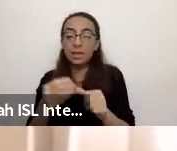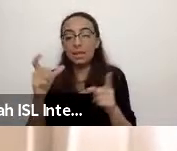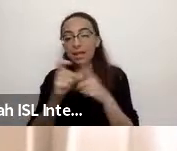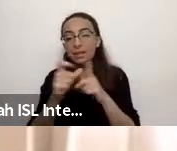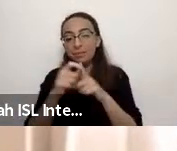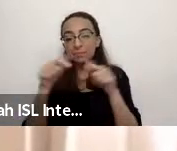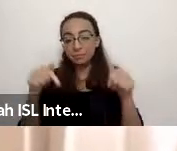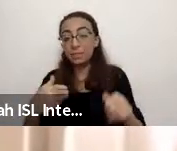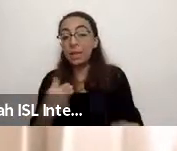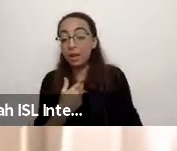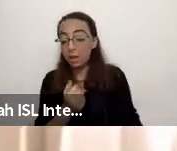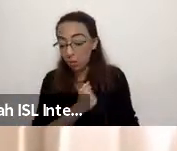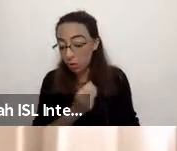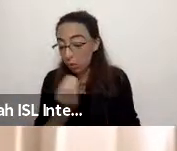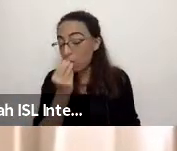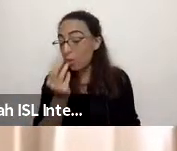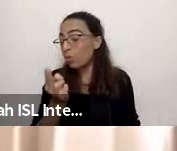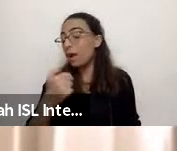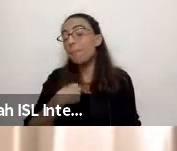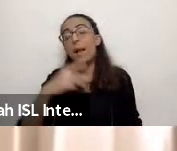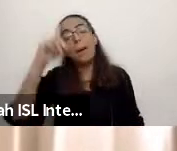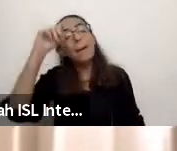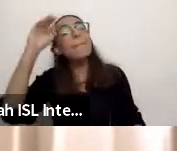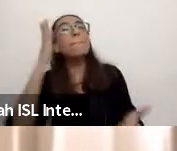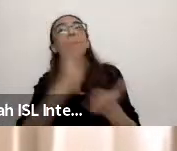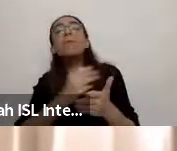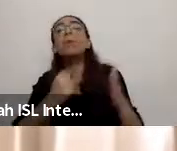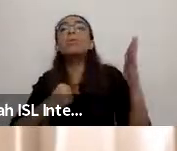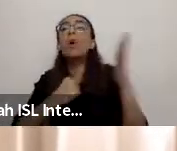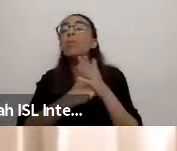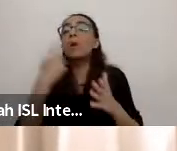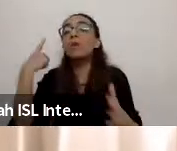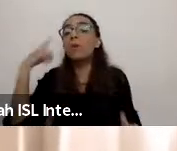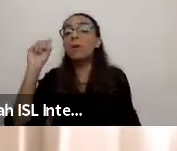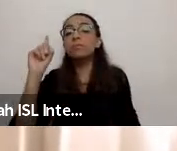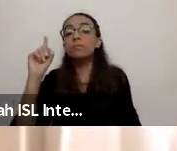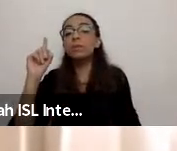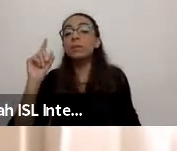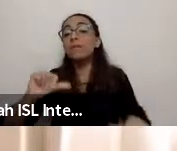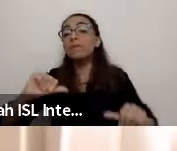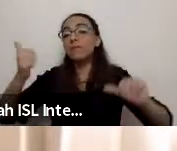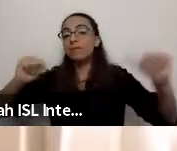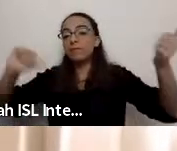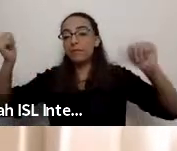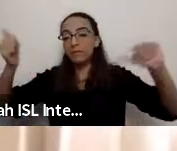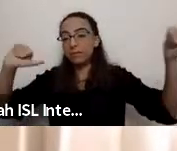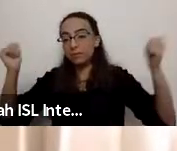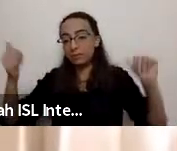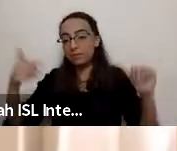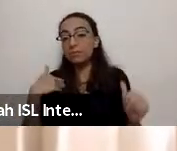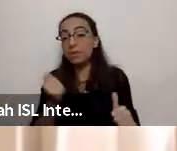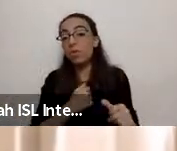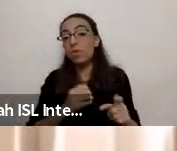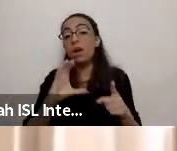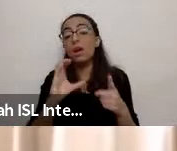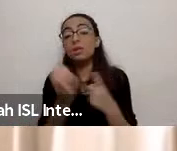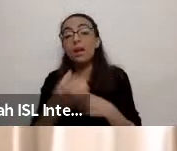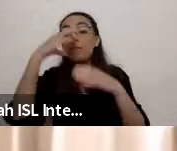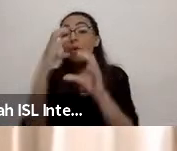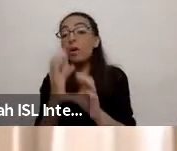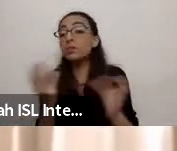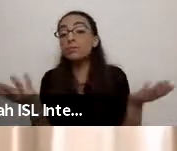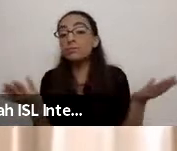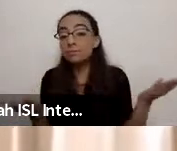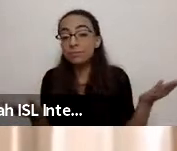We at our hotel really believe in creating a winning culture with a special emphasis